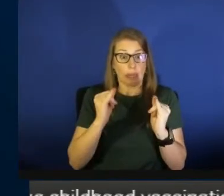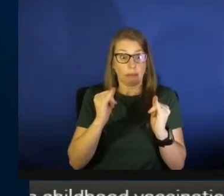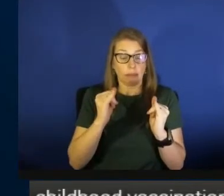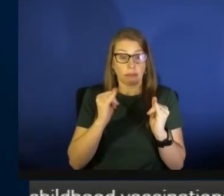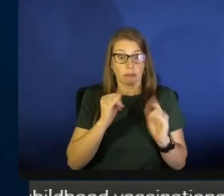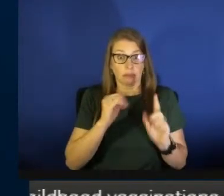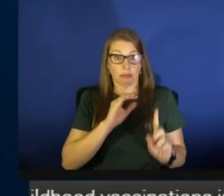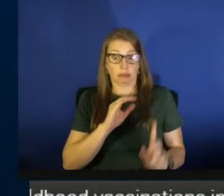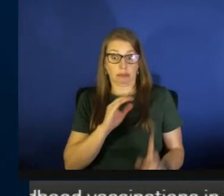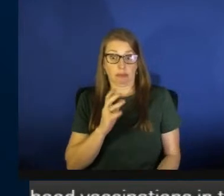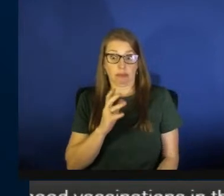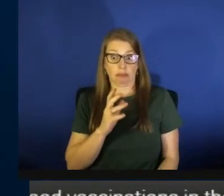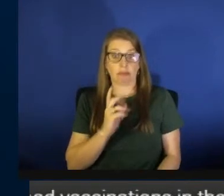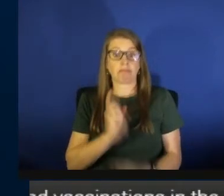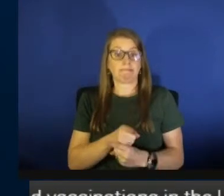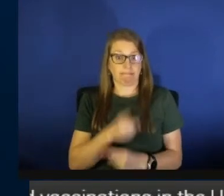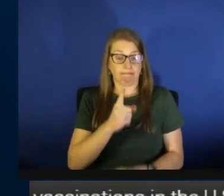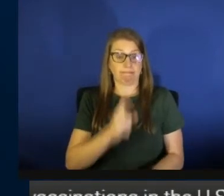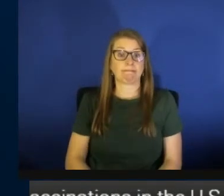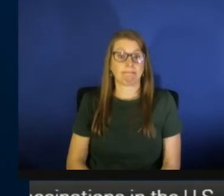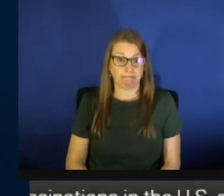said.